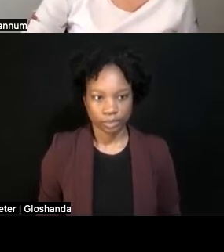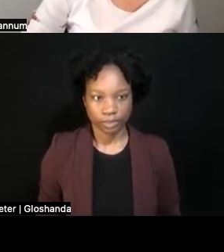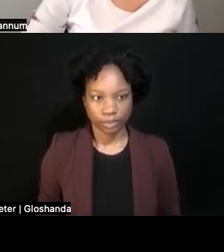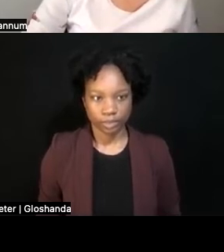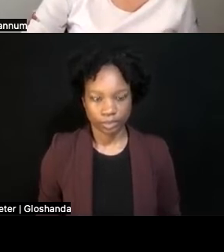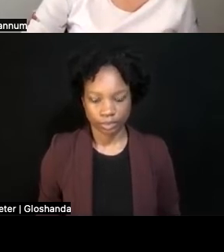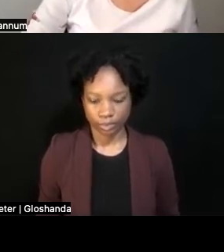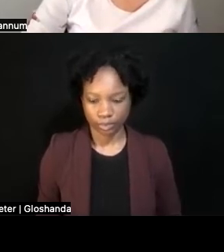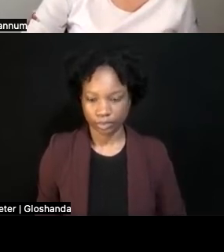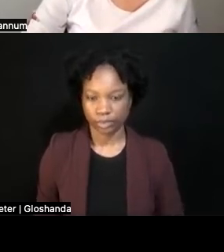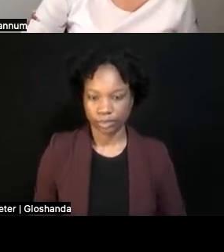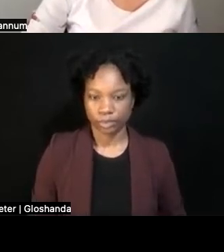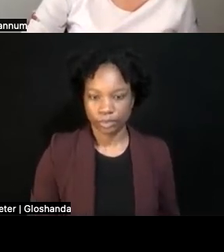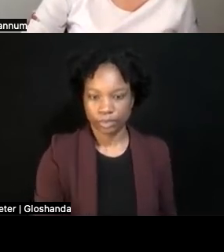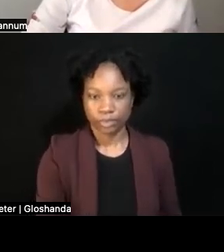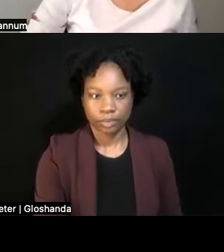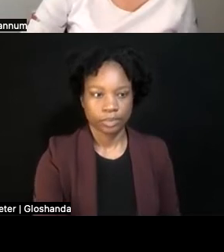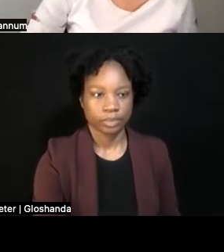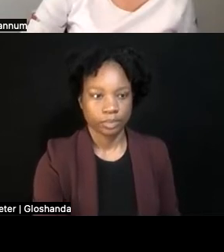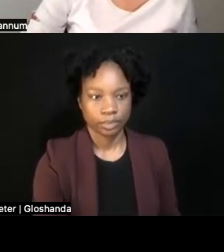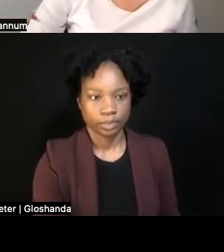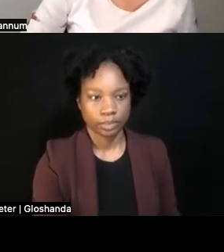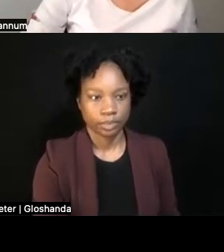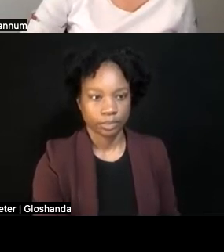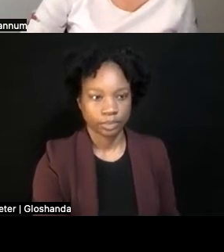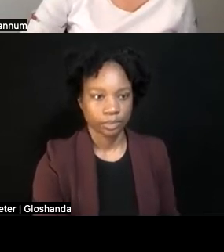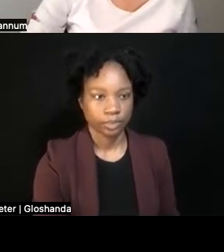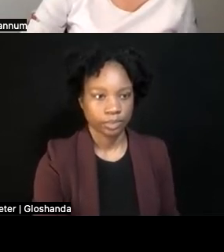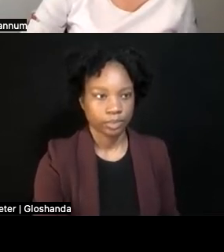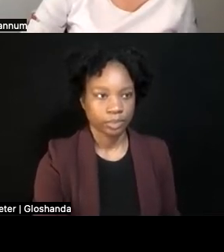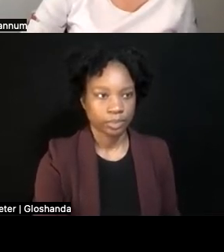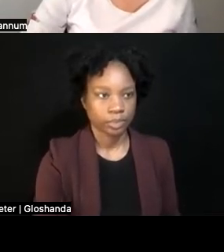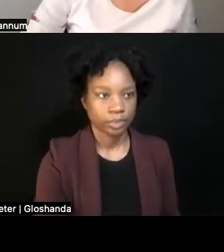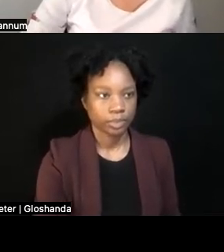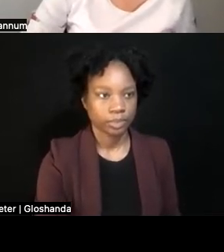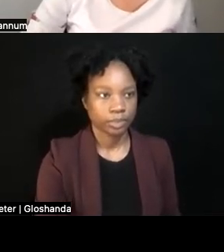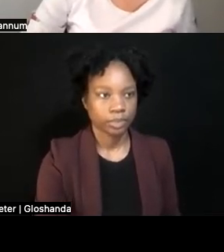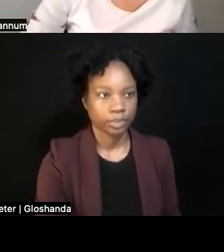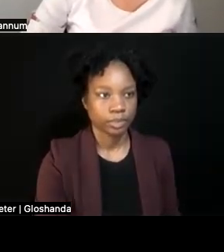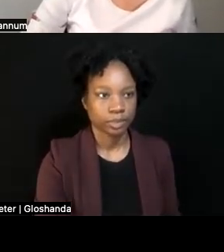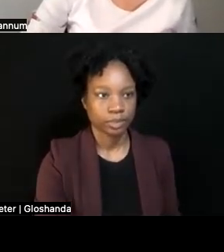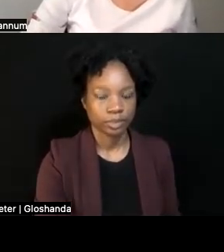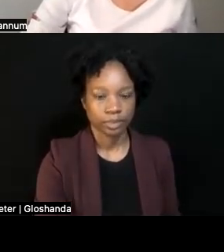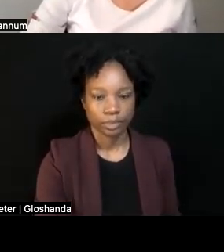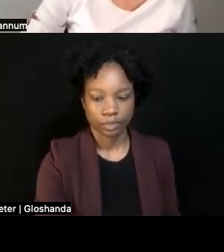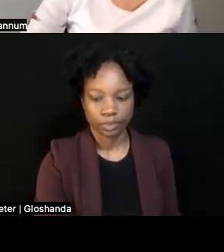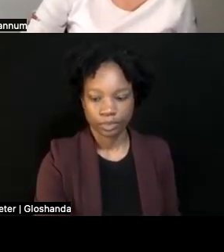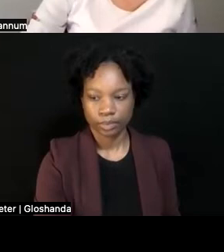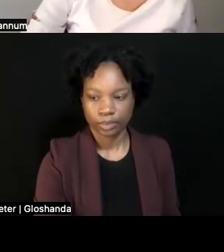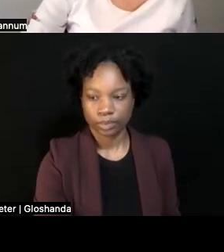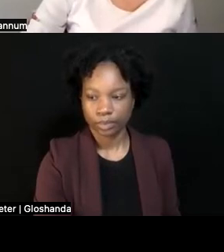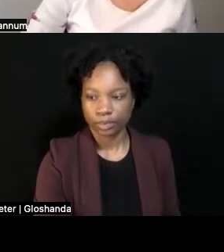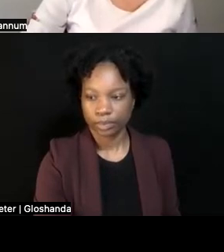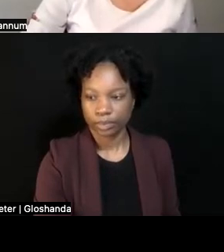we're here to represent society. We've been repressed. We've been erased. There's an old,